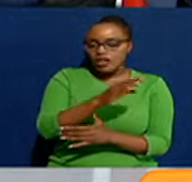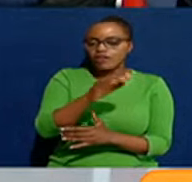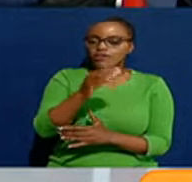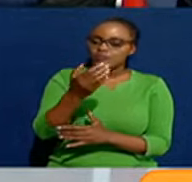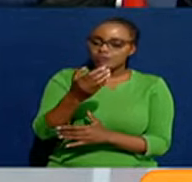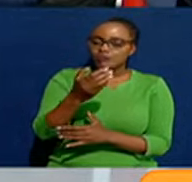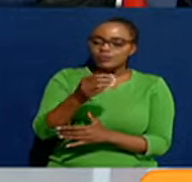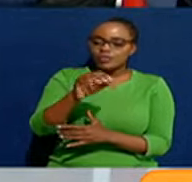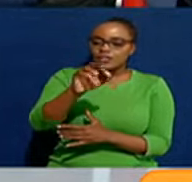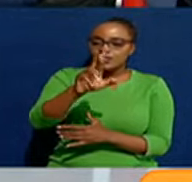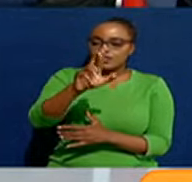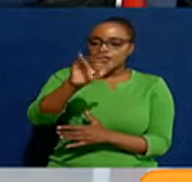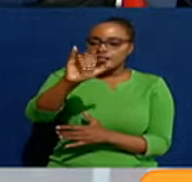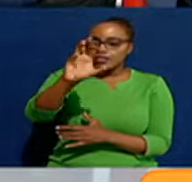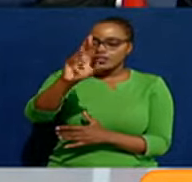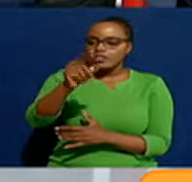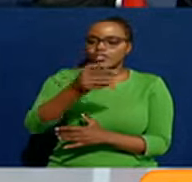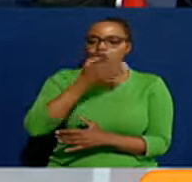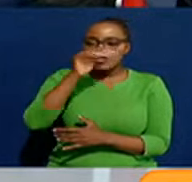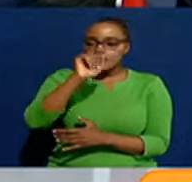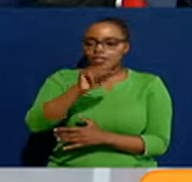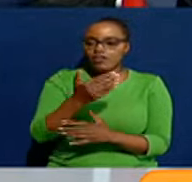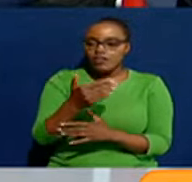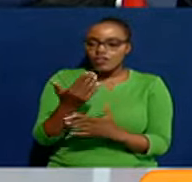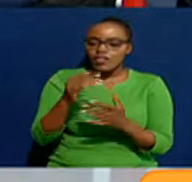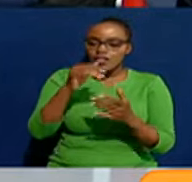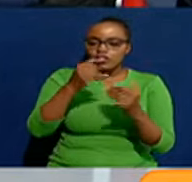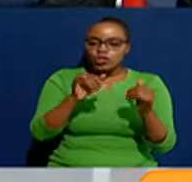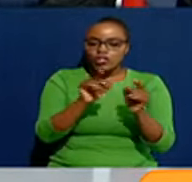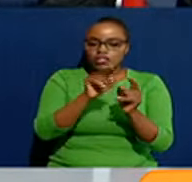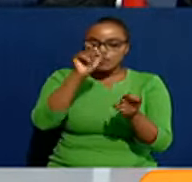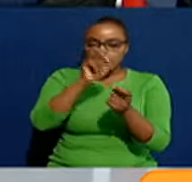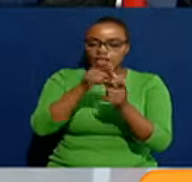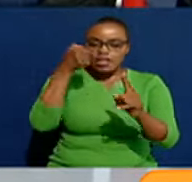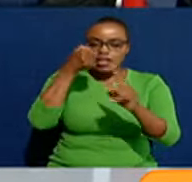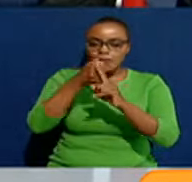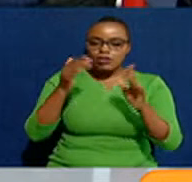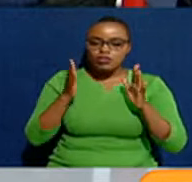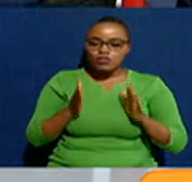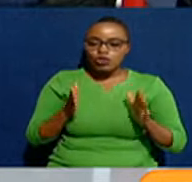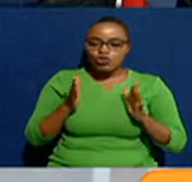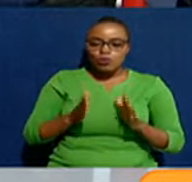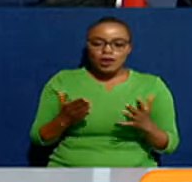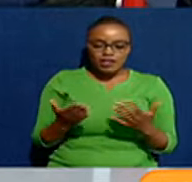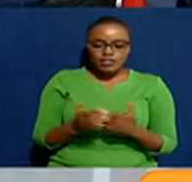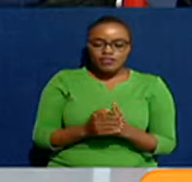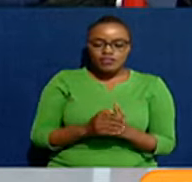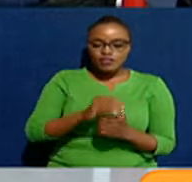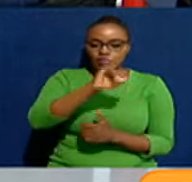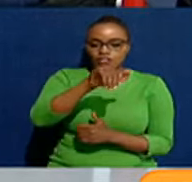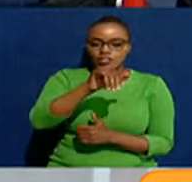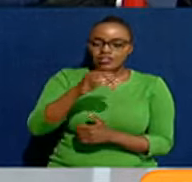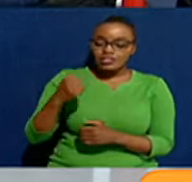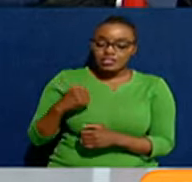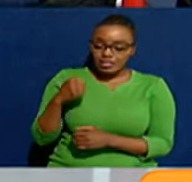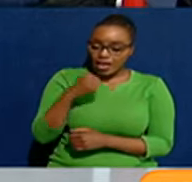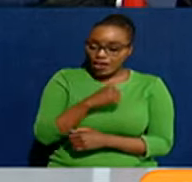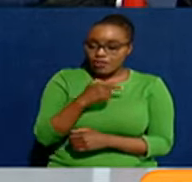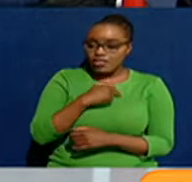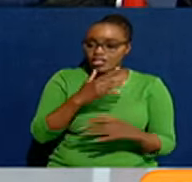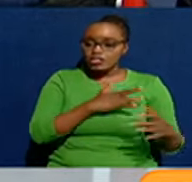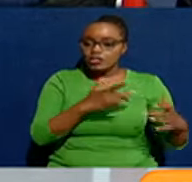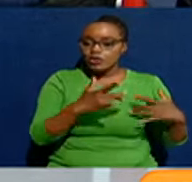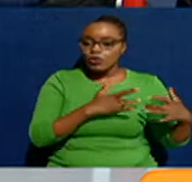that question. I can. Go on. Clinical trials or impact on human beings? Jeff, I take particular concerns